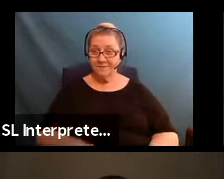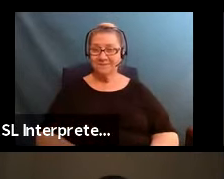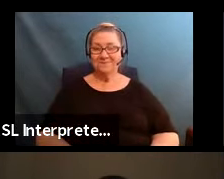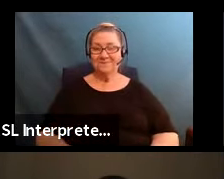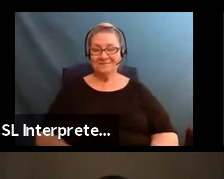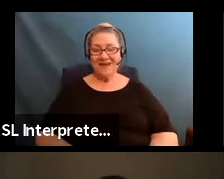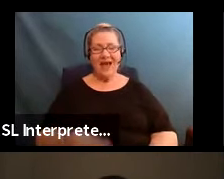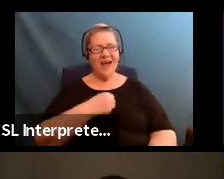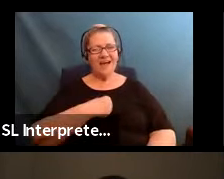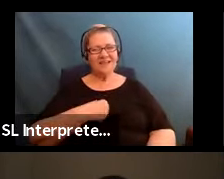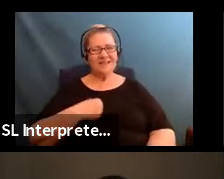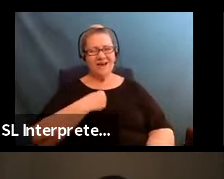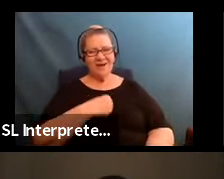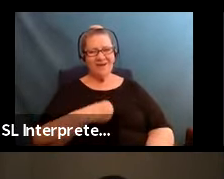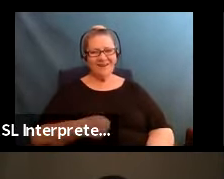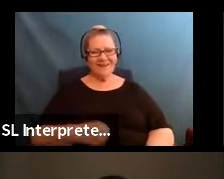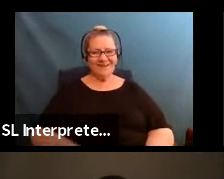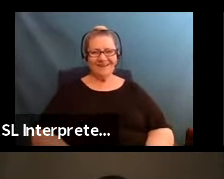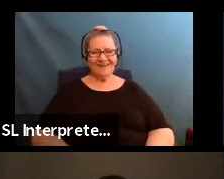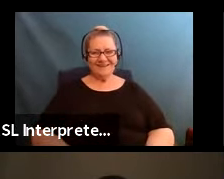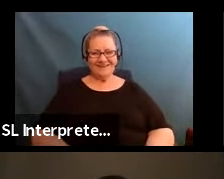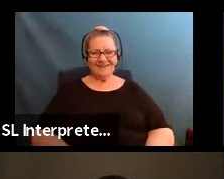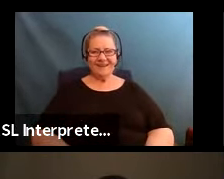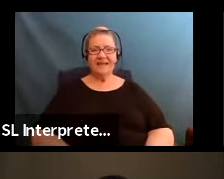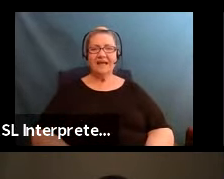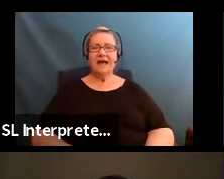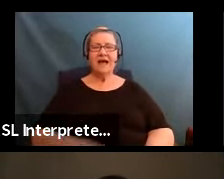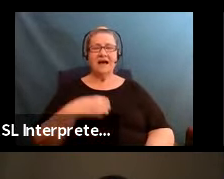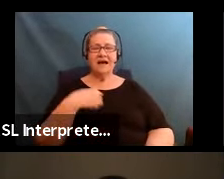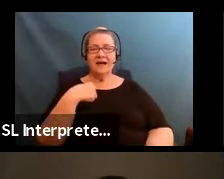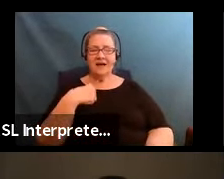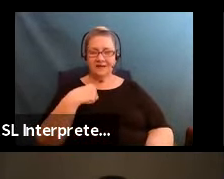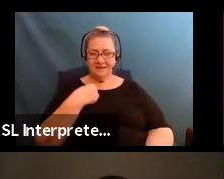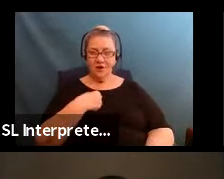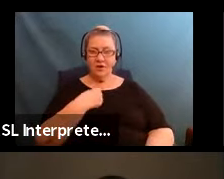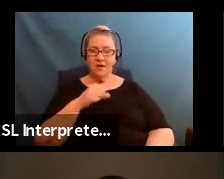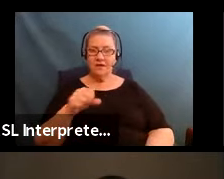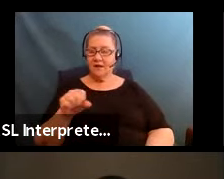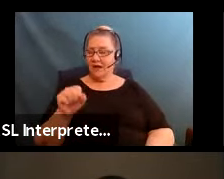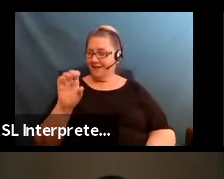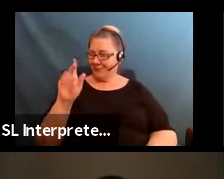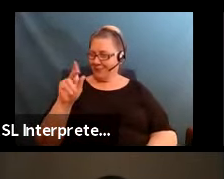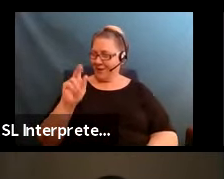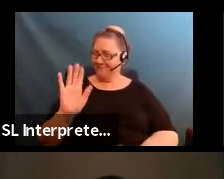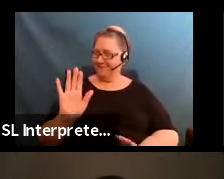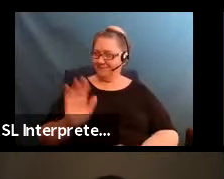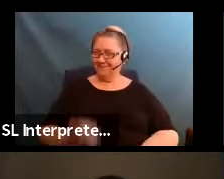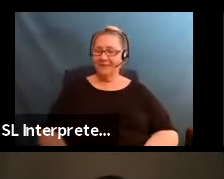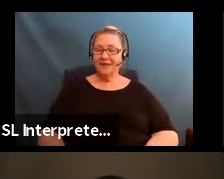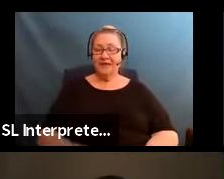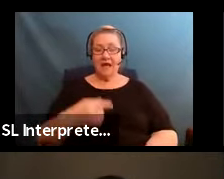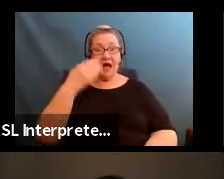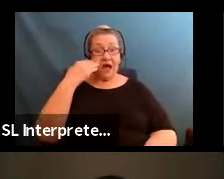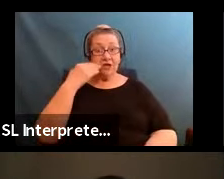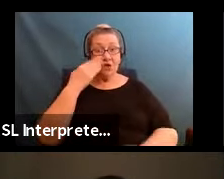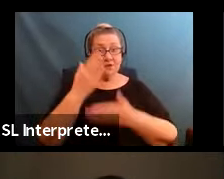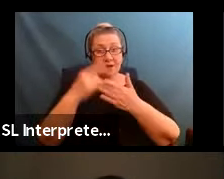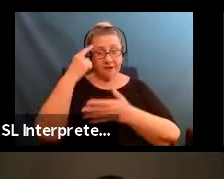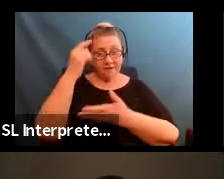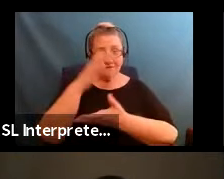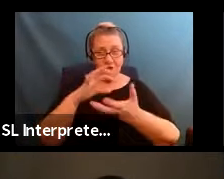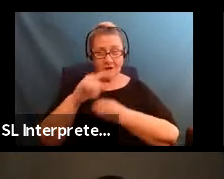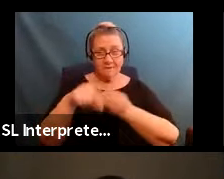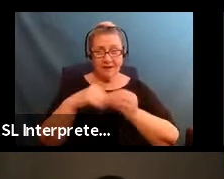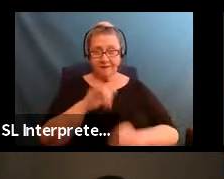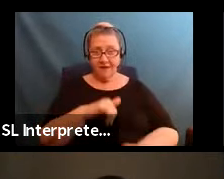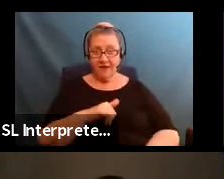Sorry about that. I was on mute. Yeah, yeah. Sorry about that. Thank you. It's okay. I know there was some confusion about that, and I know this